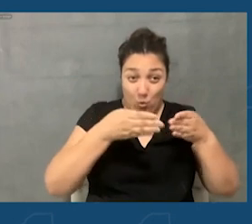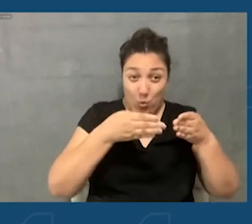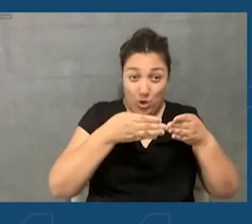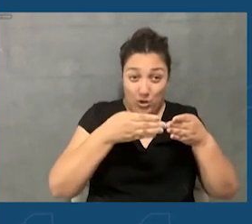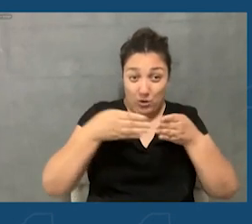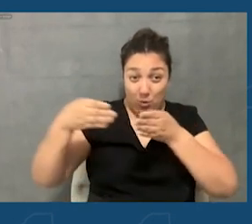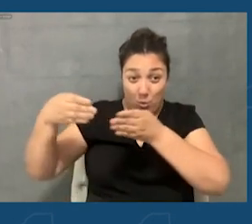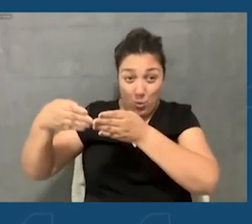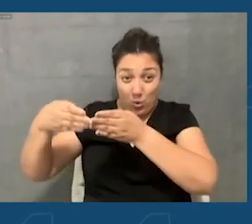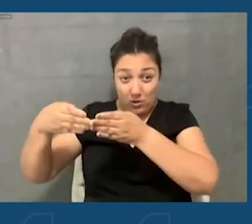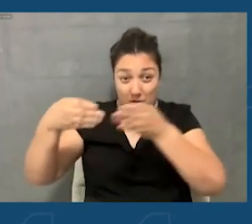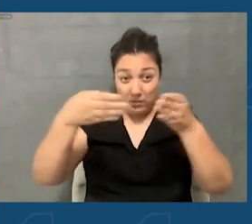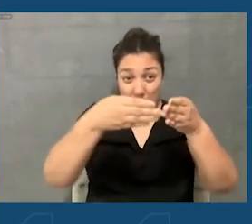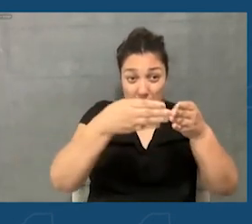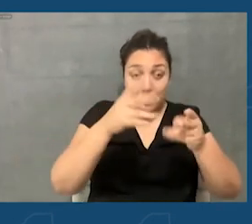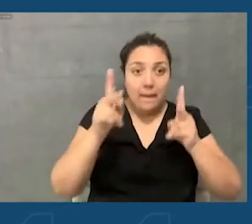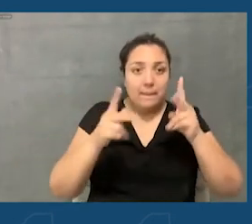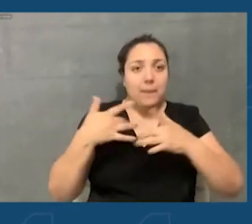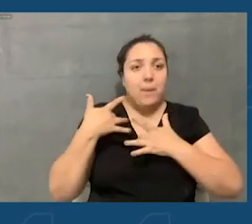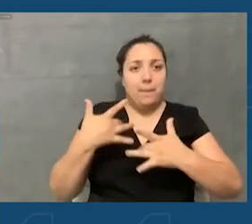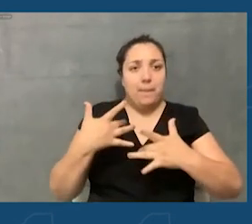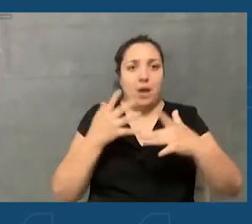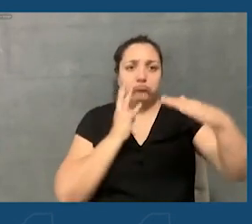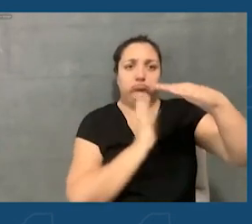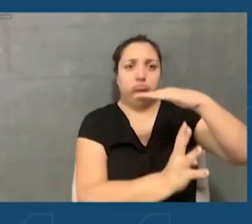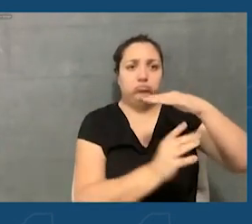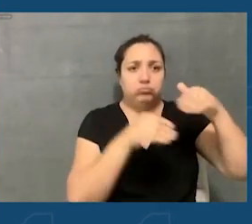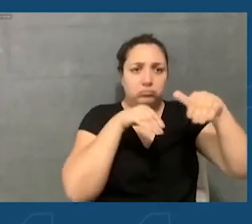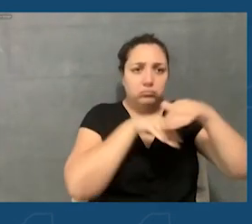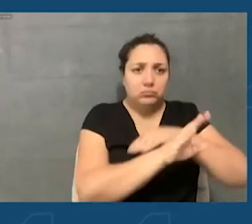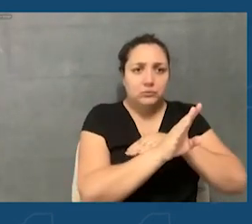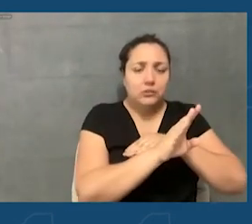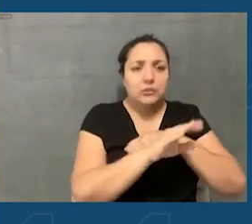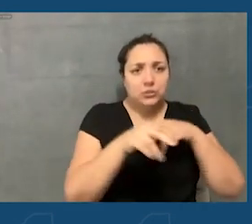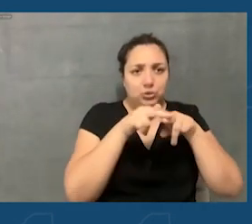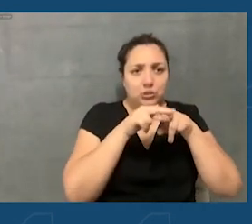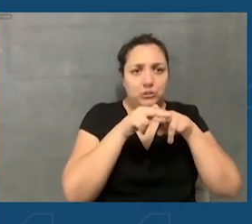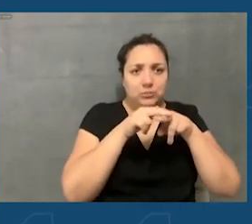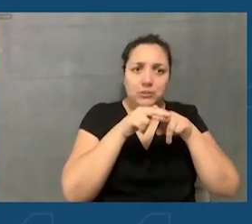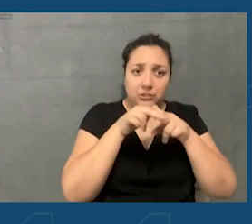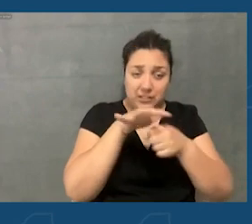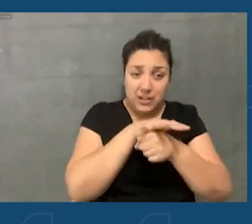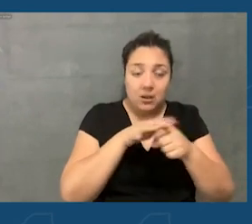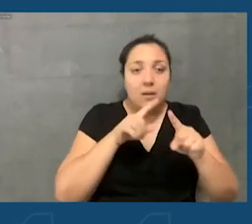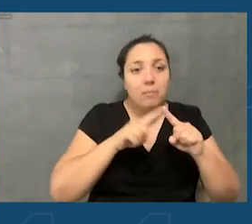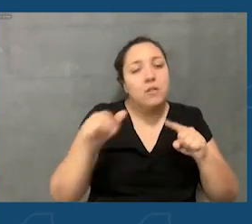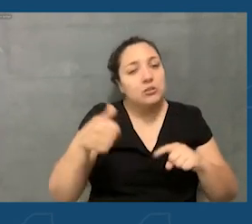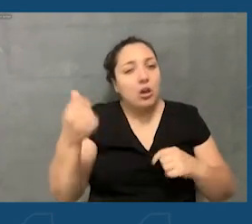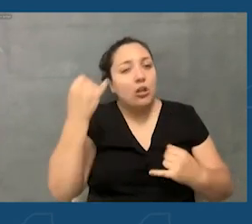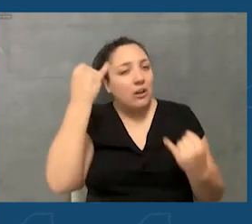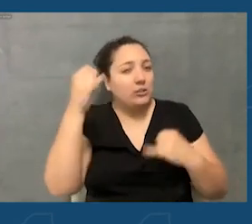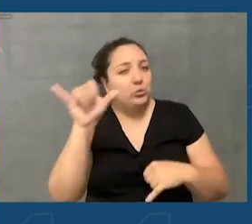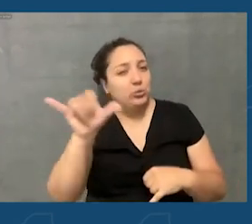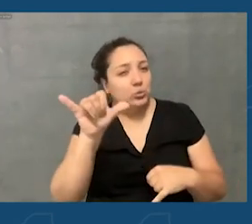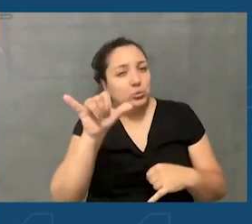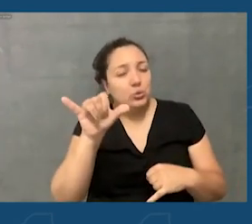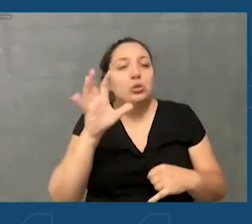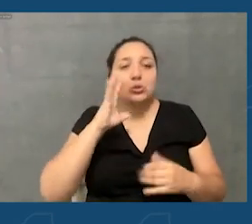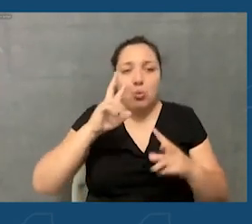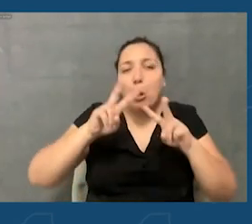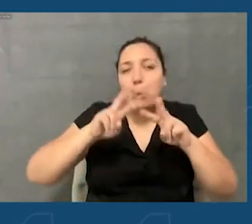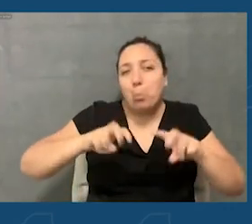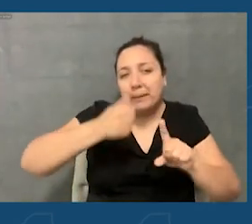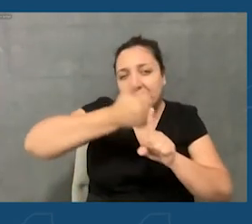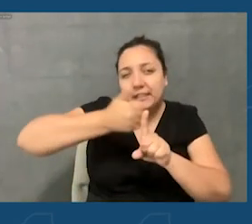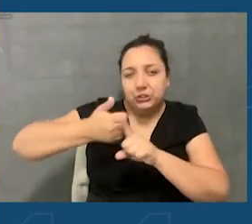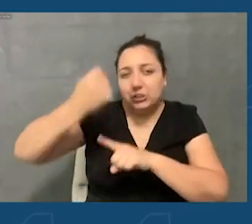into transportation facilities. But as you see, there are other ideas as well, and we're going to be looking at all of them. But as you can see